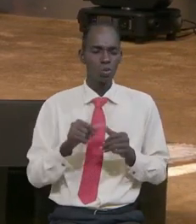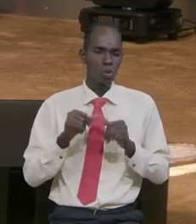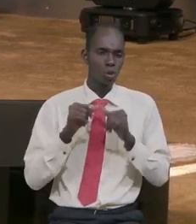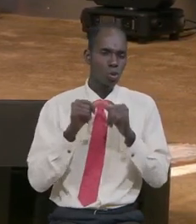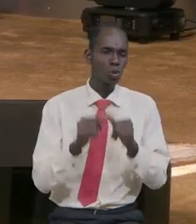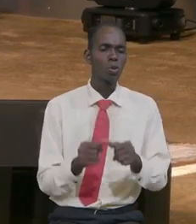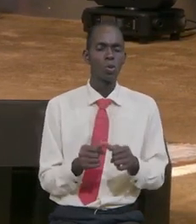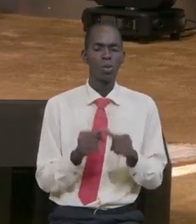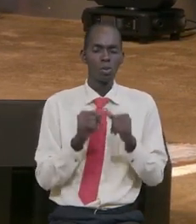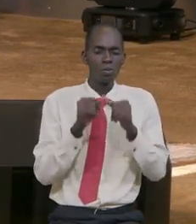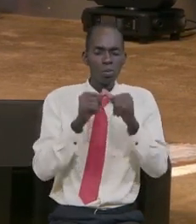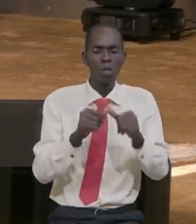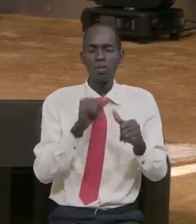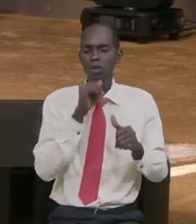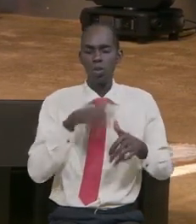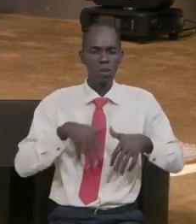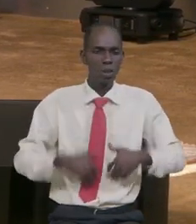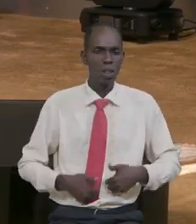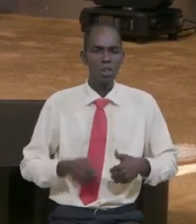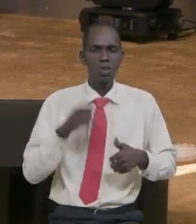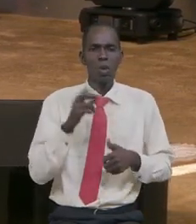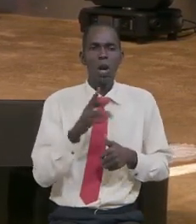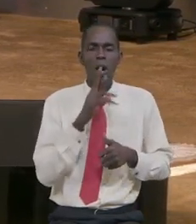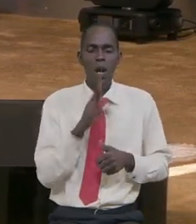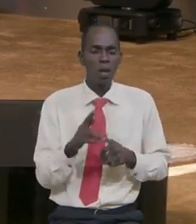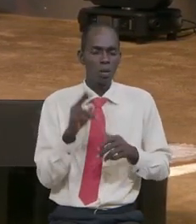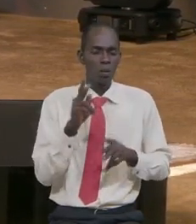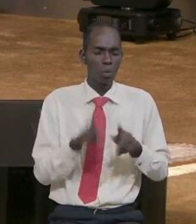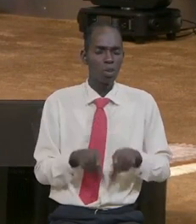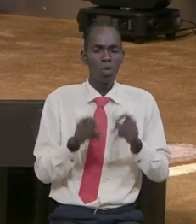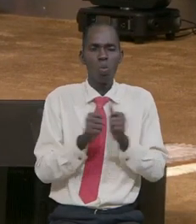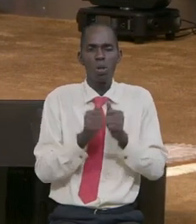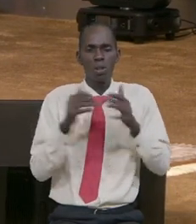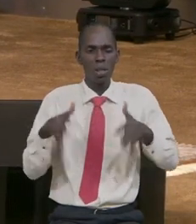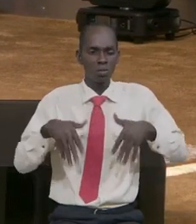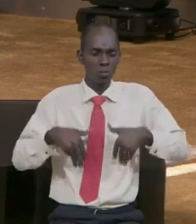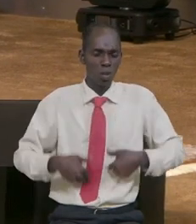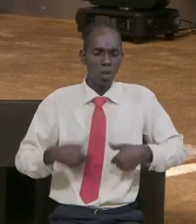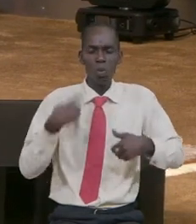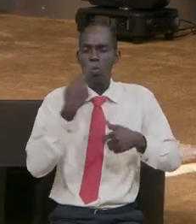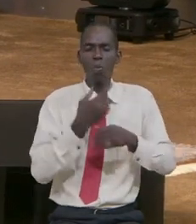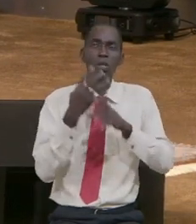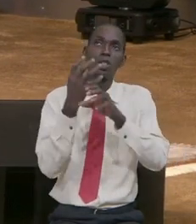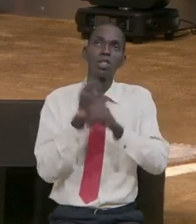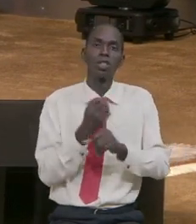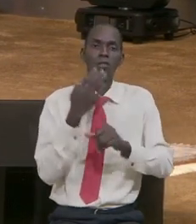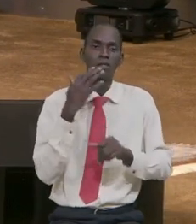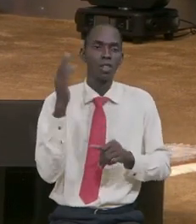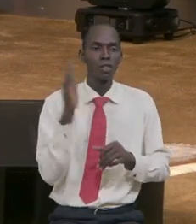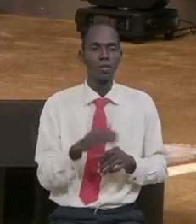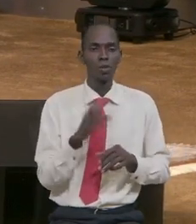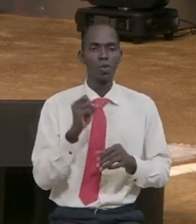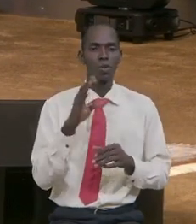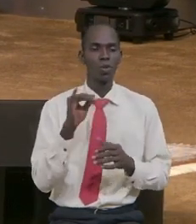persevering and you are not tired. You are tireless. A person who receives evil, so that